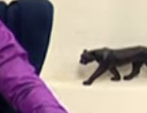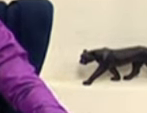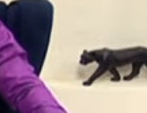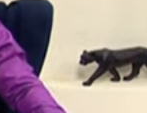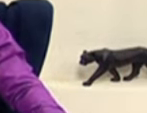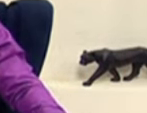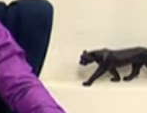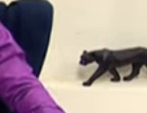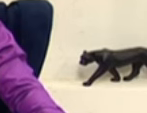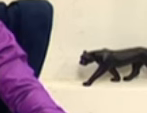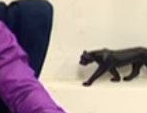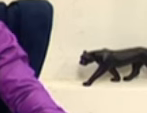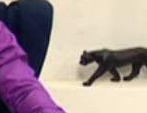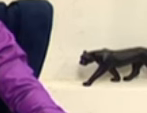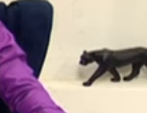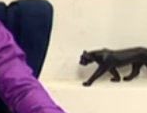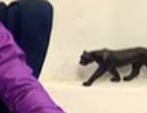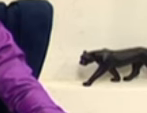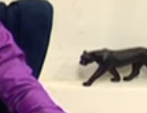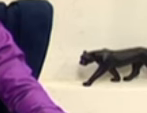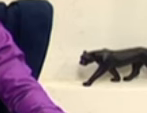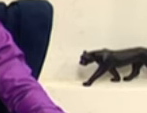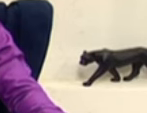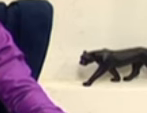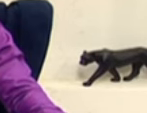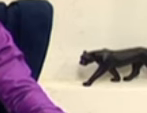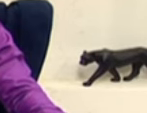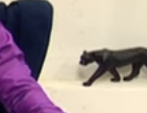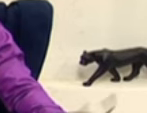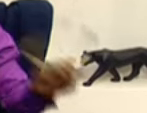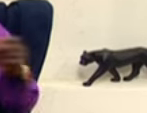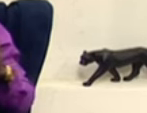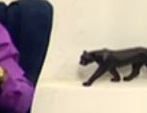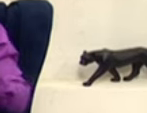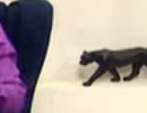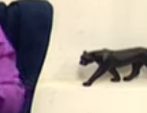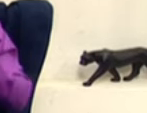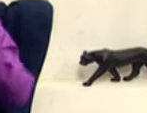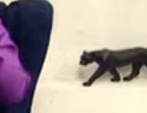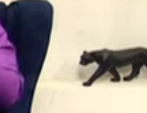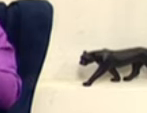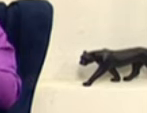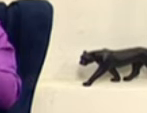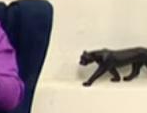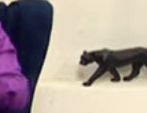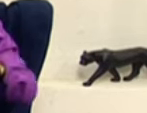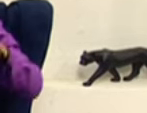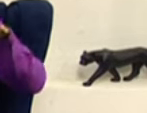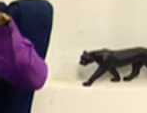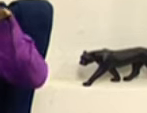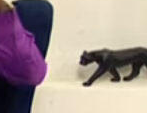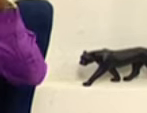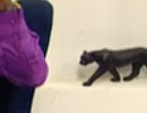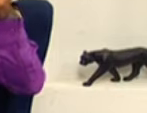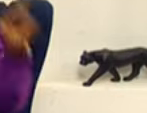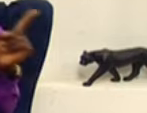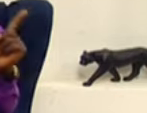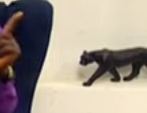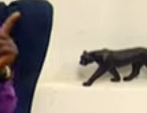now. And he make me catch you, say. Elections win a year corner,